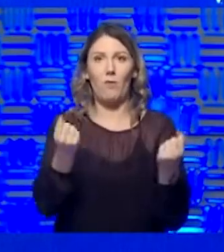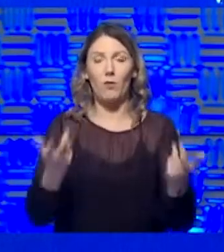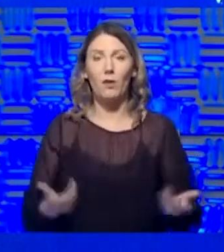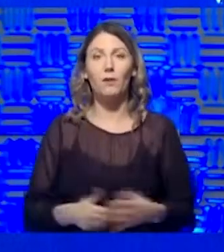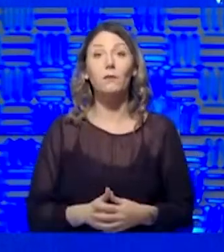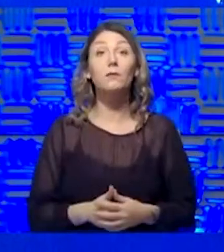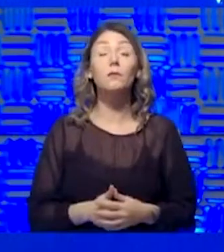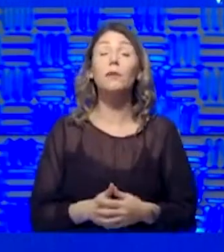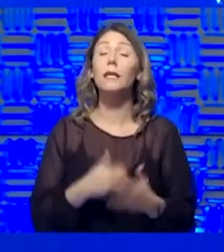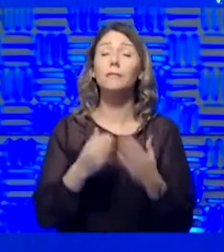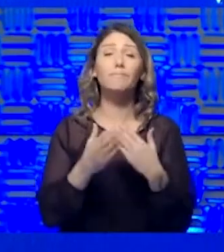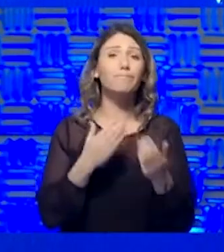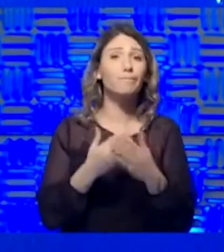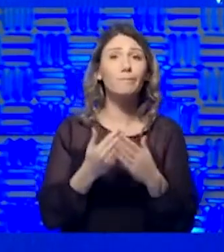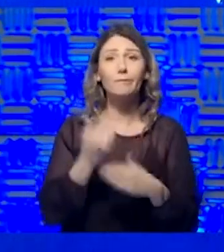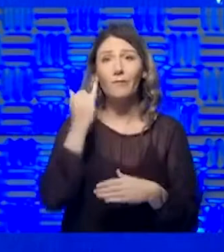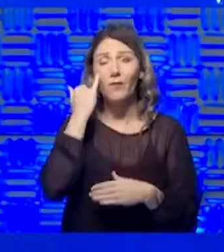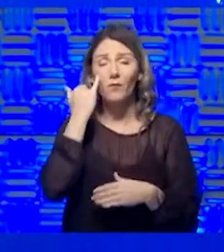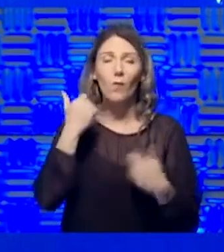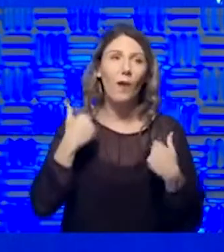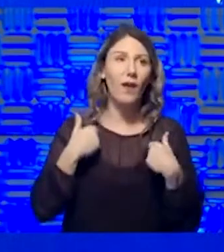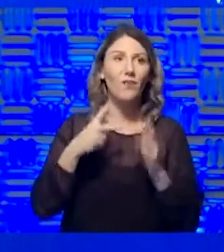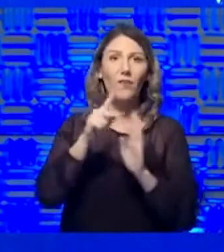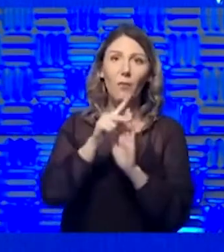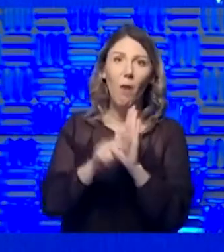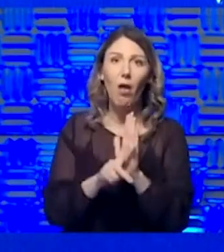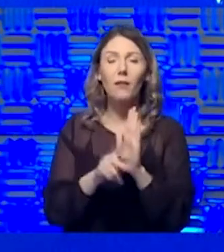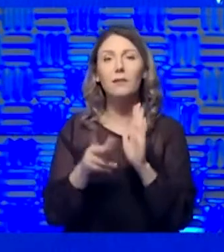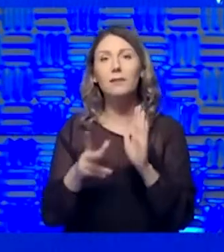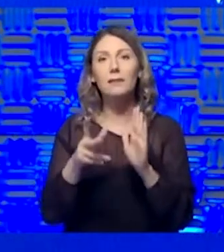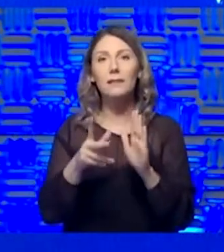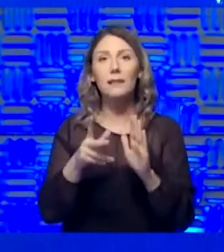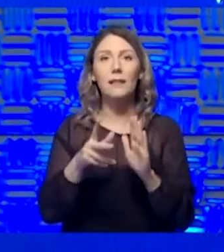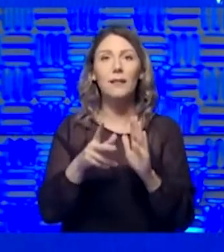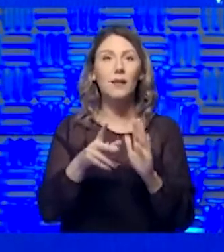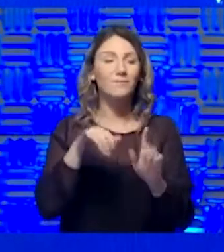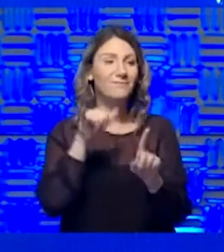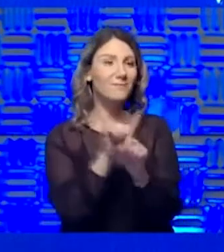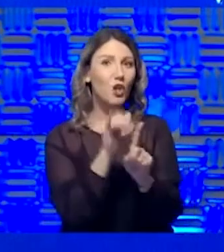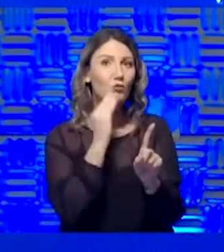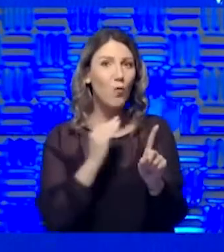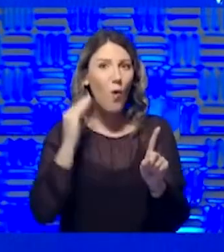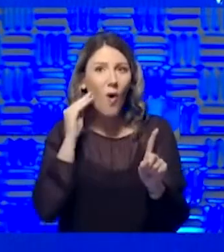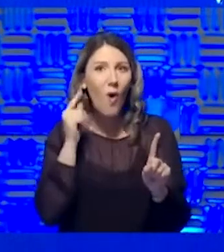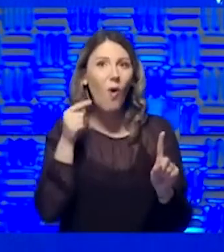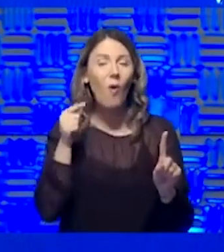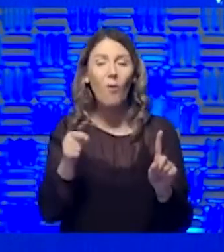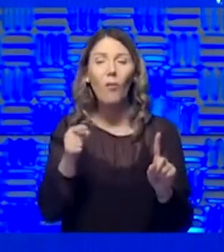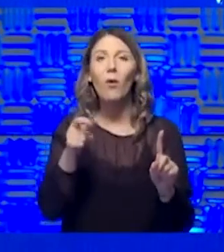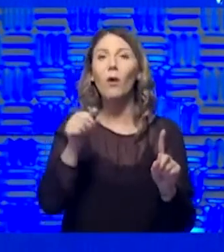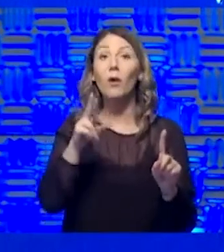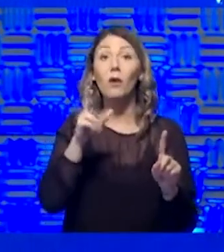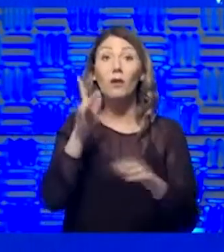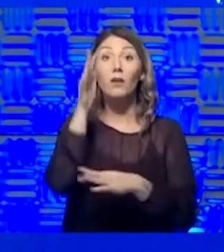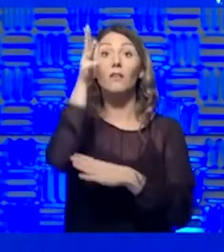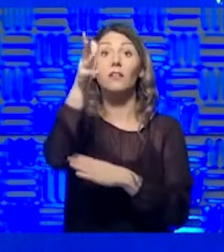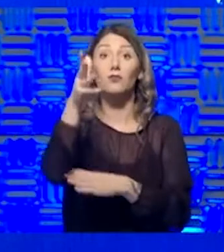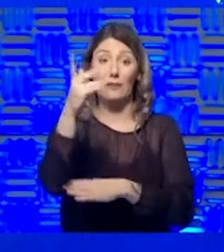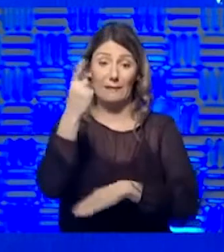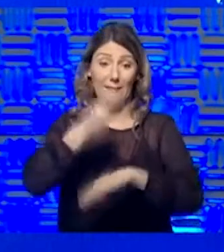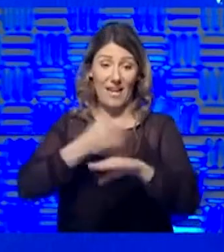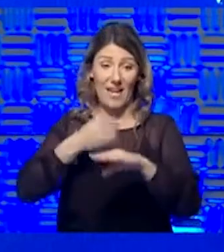from, you know, this policy of, you know, shelter at home and things like that, eventually the day after